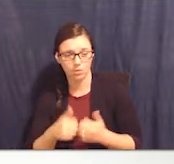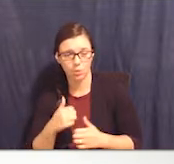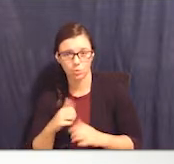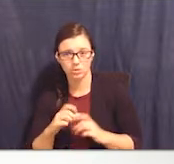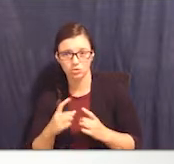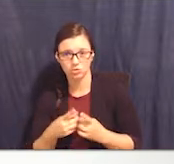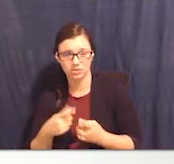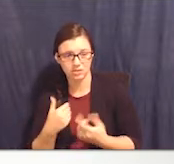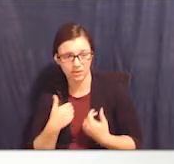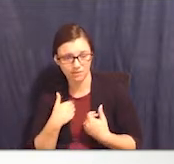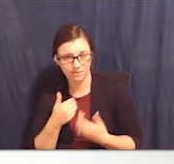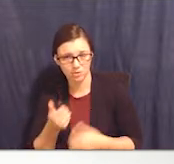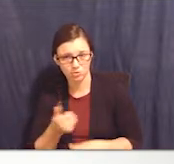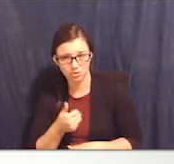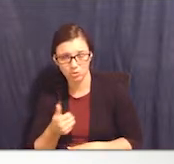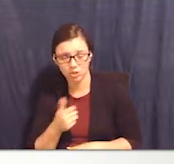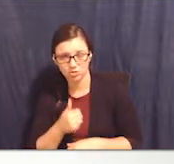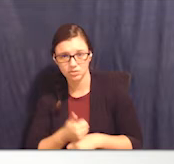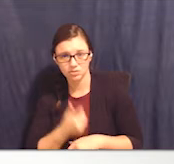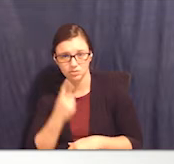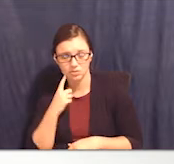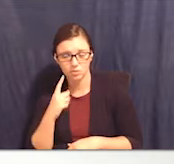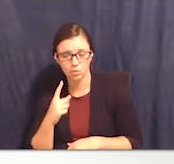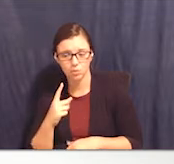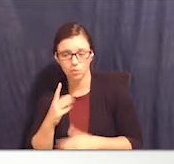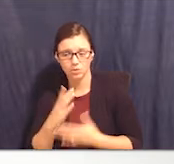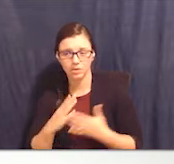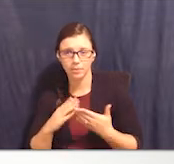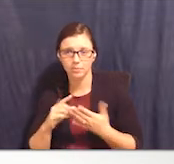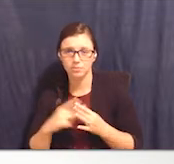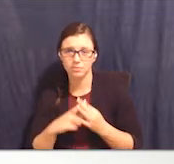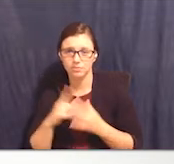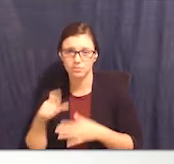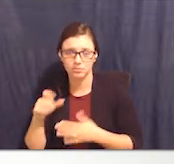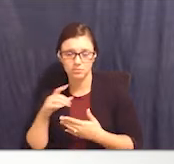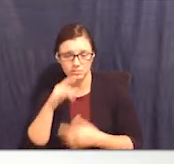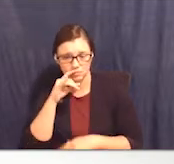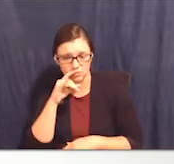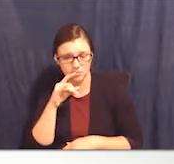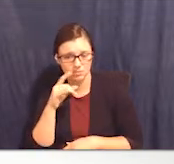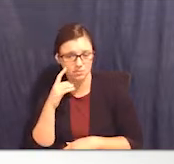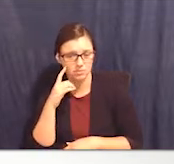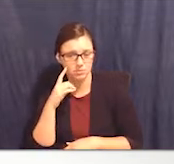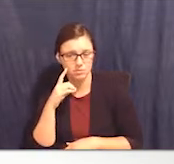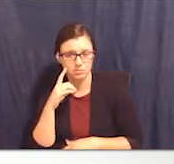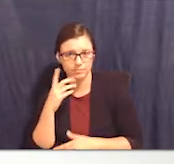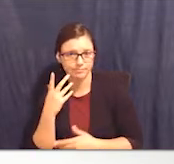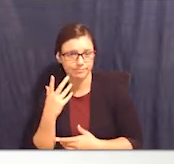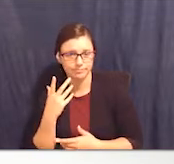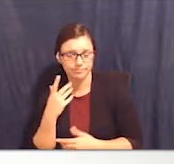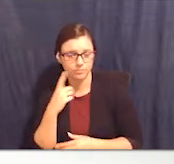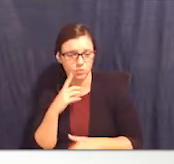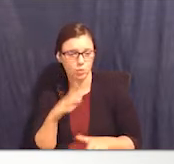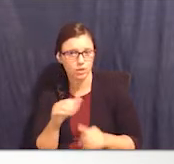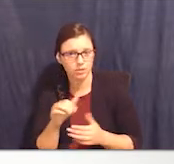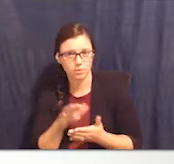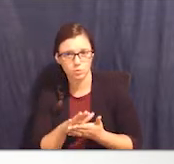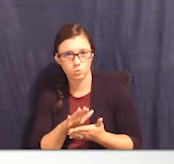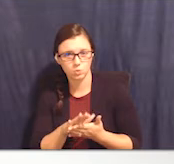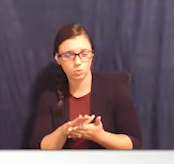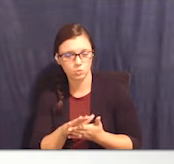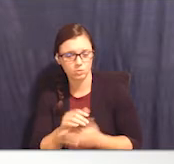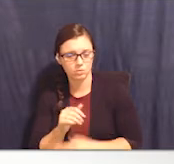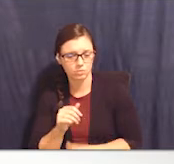the other transportation for other students too, rather than a single bus going. It may be a bus